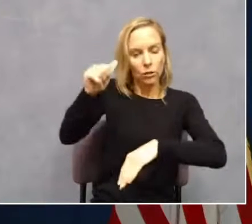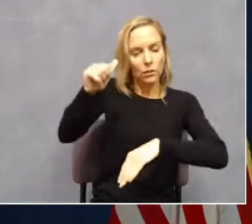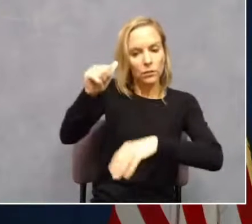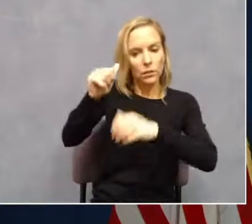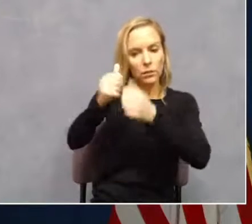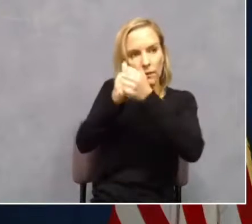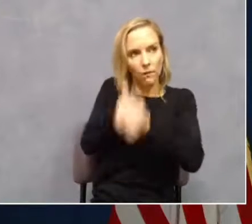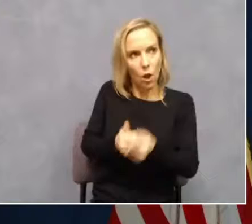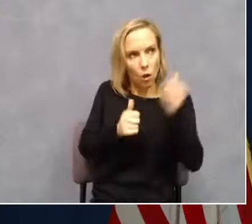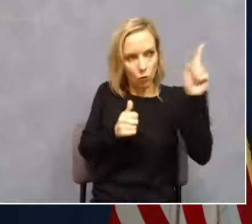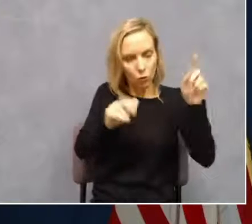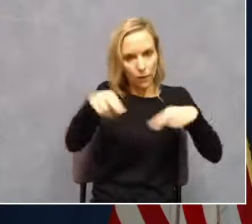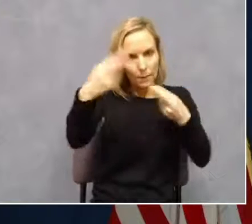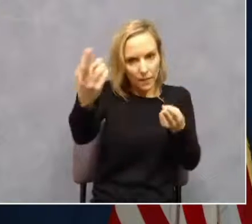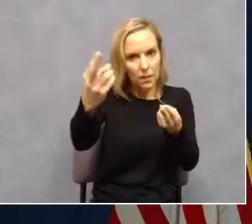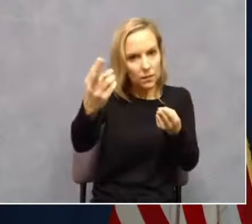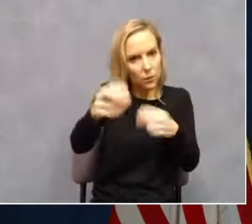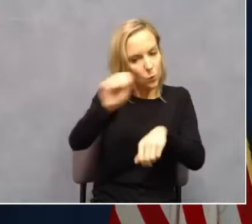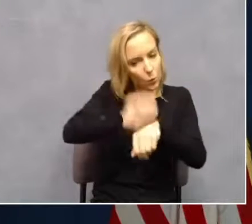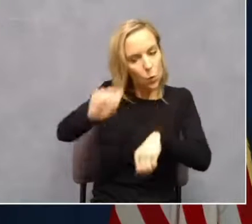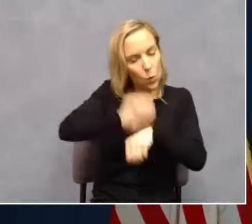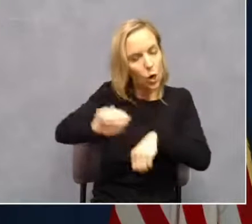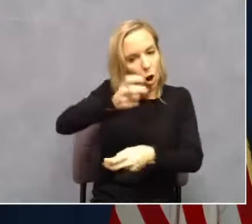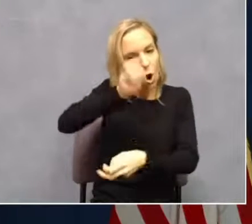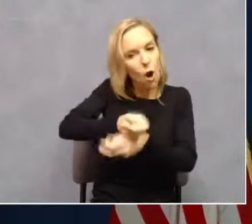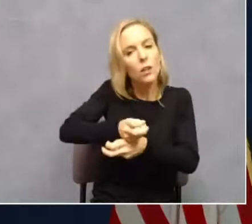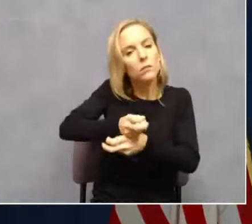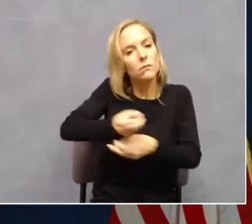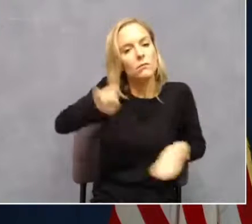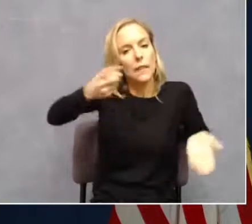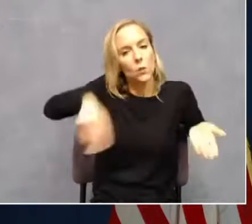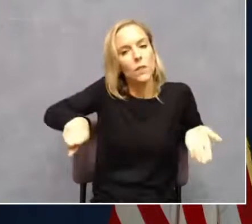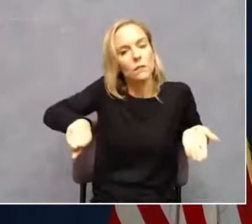for us to work really hard next week.